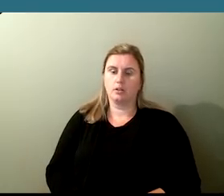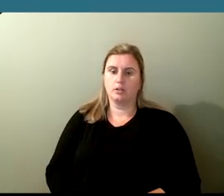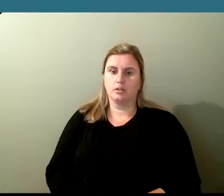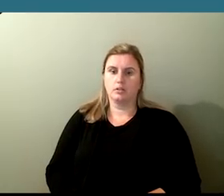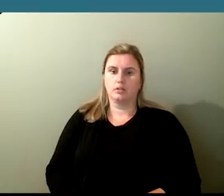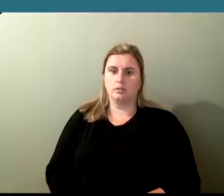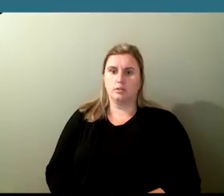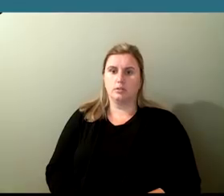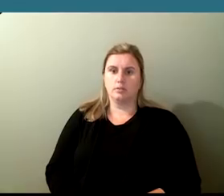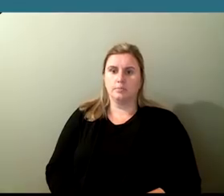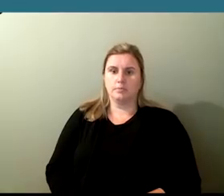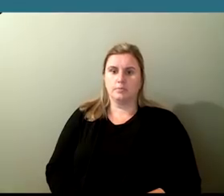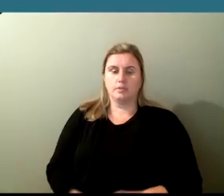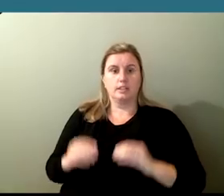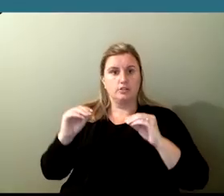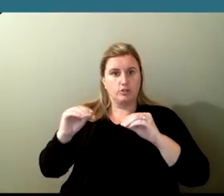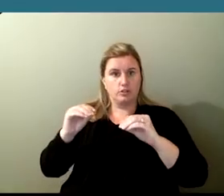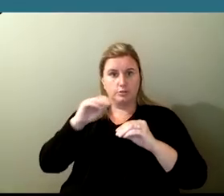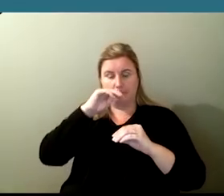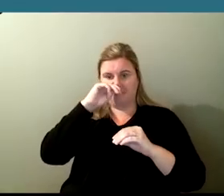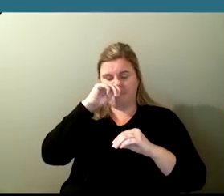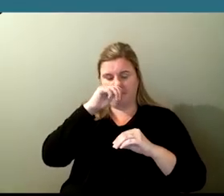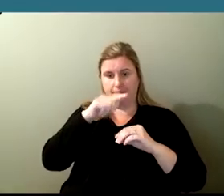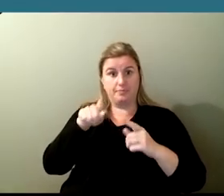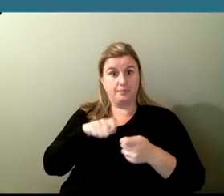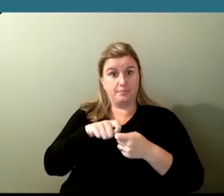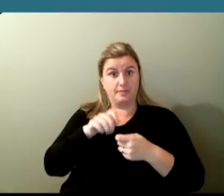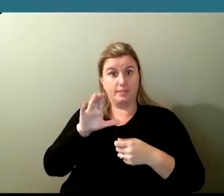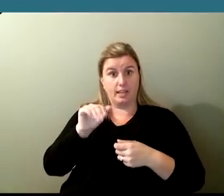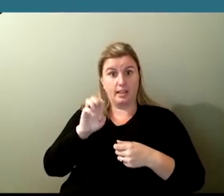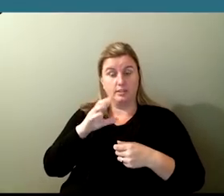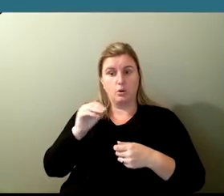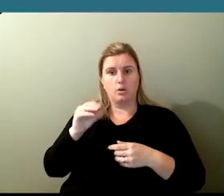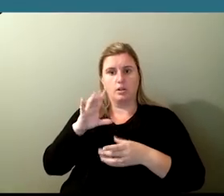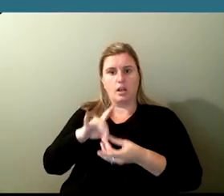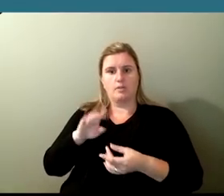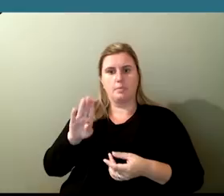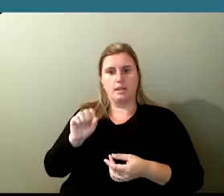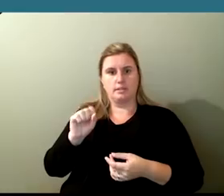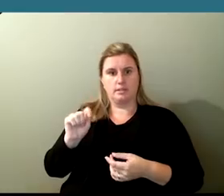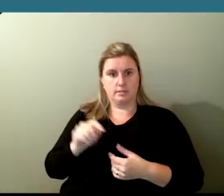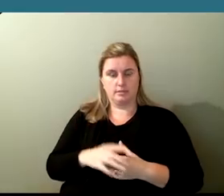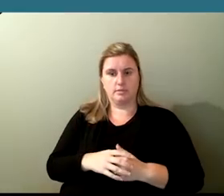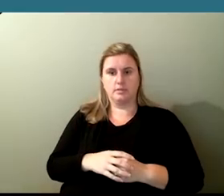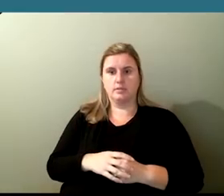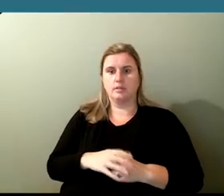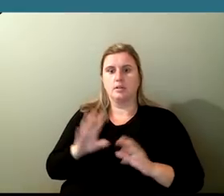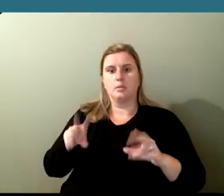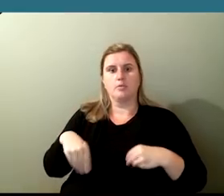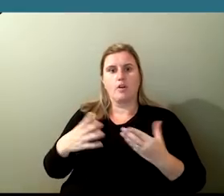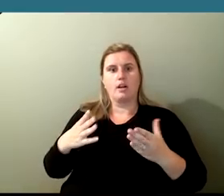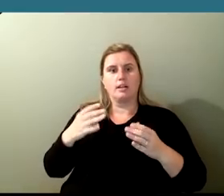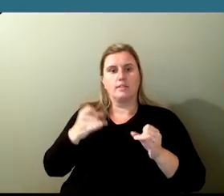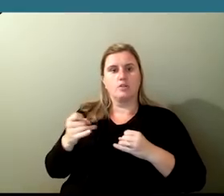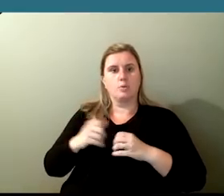Instructions. What are instructions in this specific case or in the context of BST? Basically, providing the individual